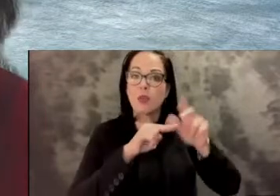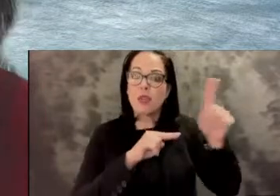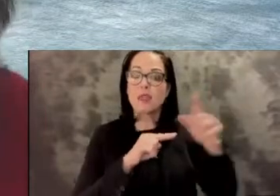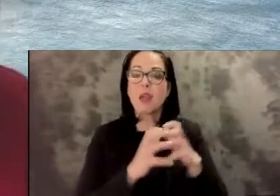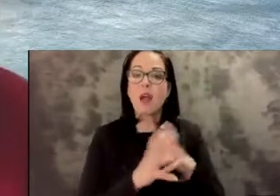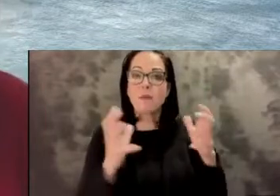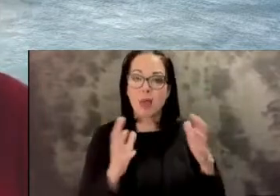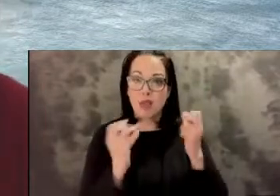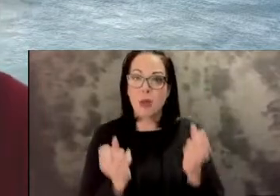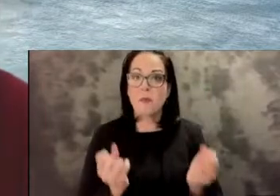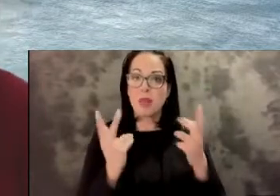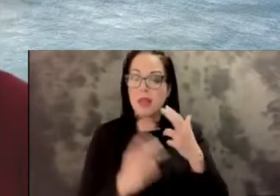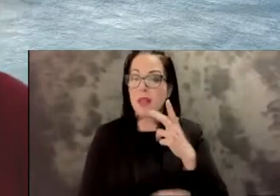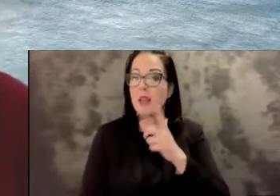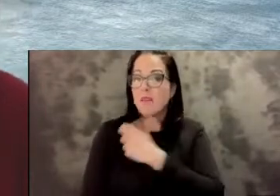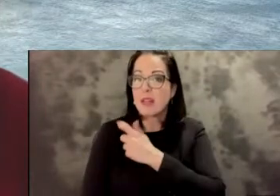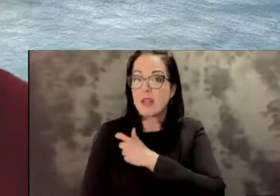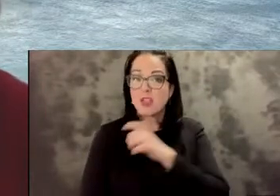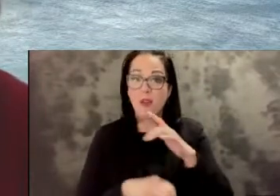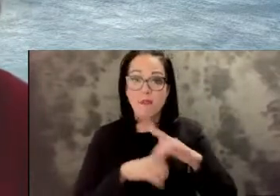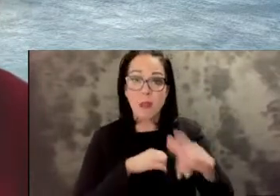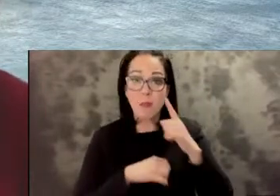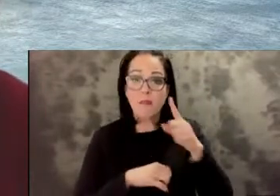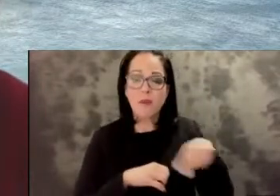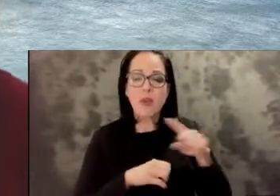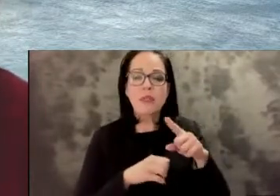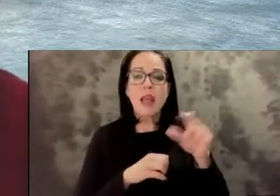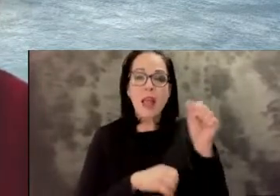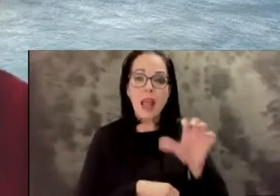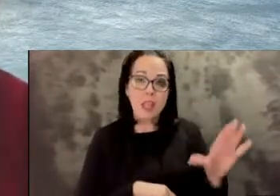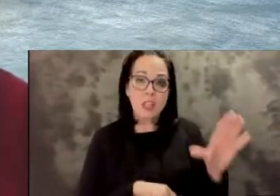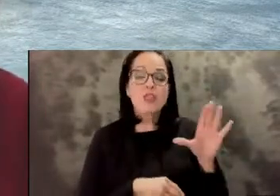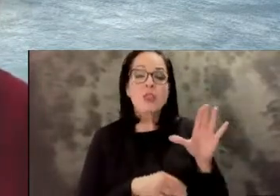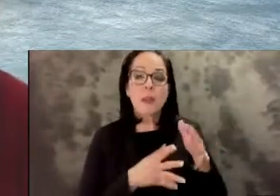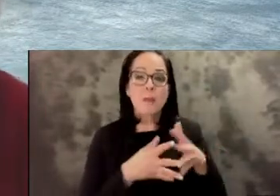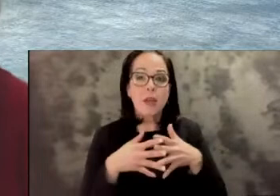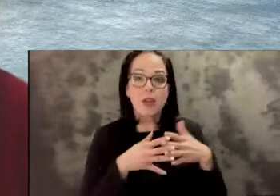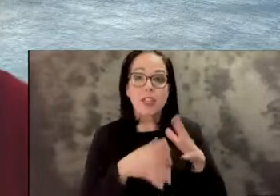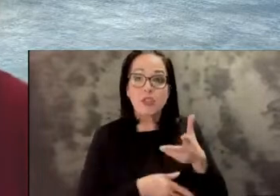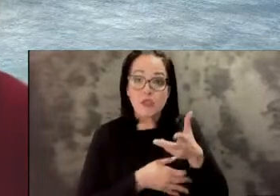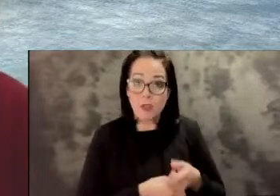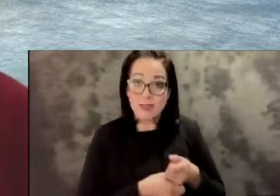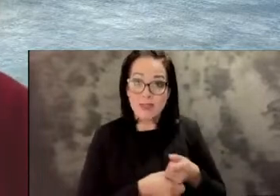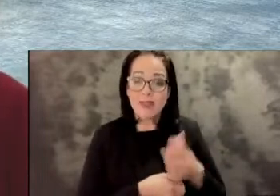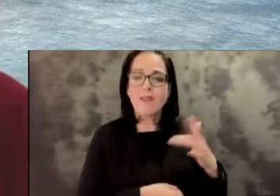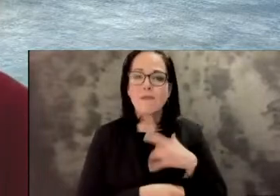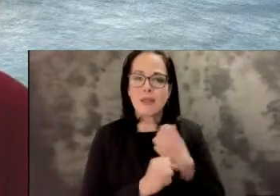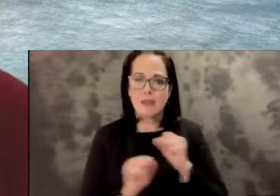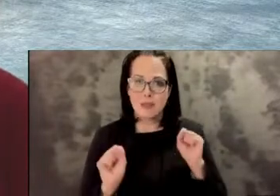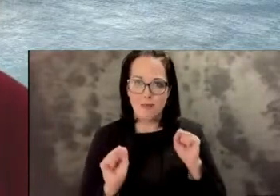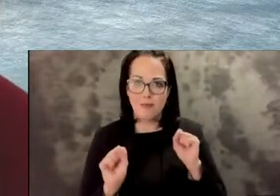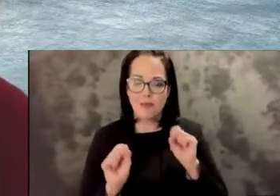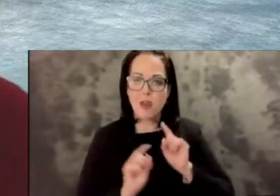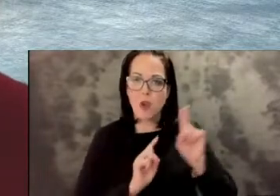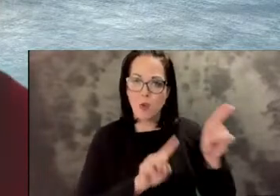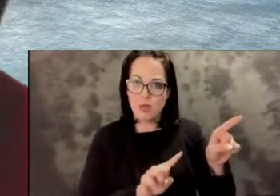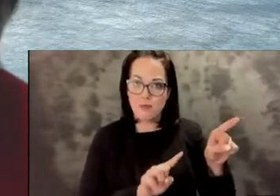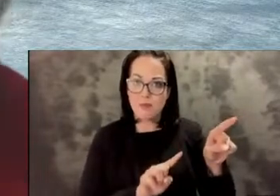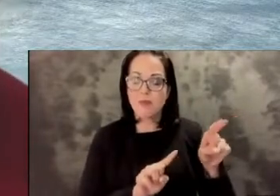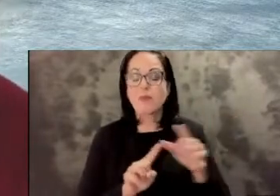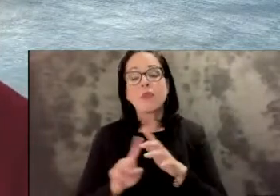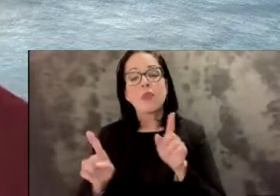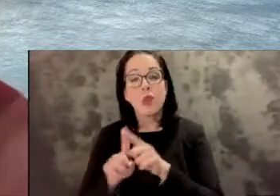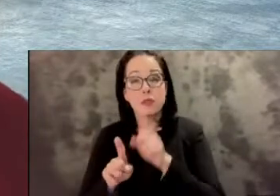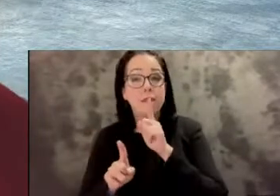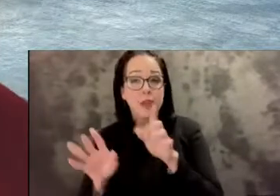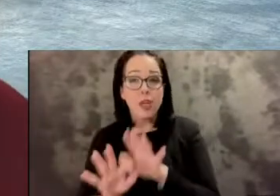available at places that Asian Americans trusted and felt safe going to. So it's extremely